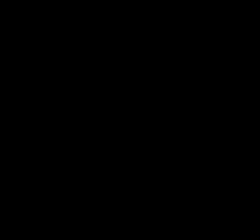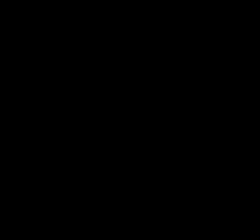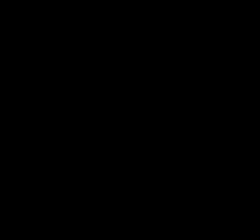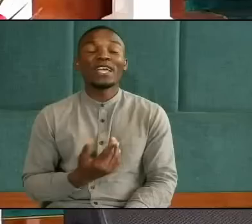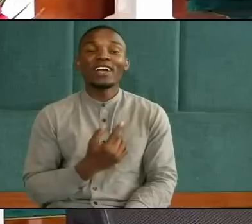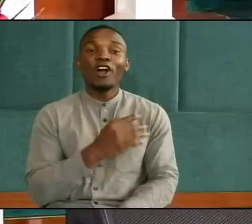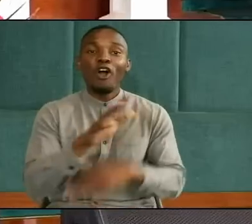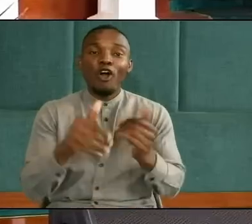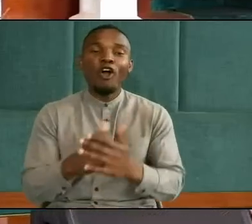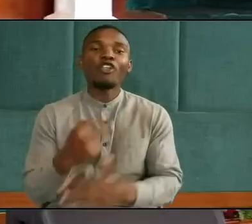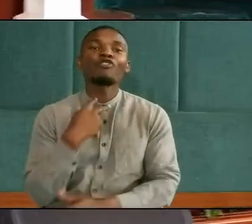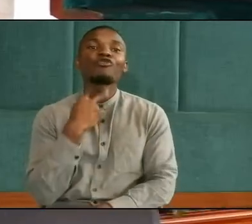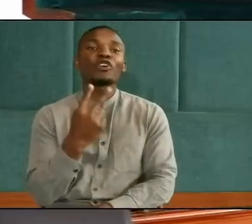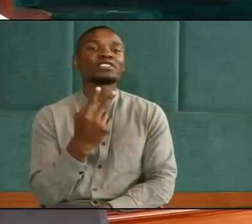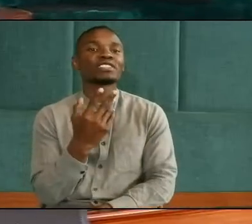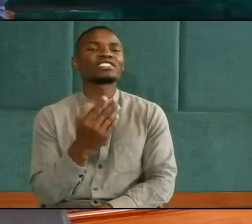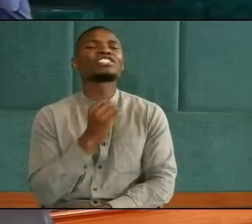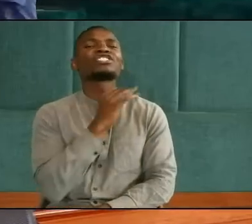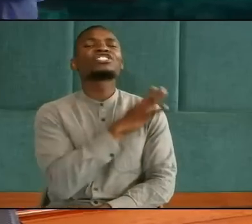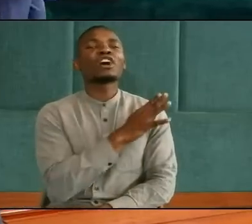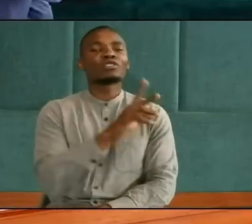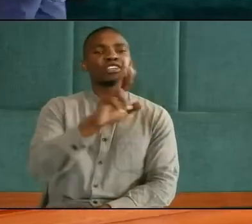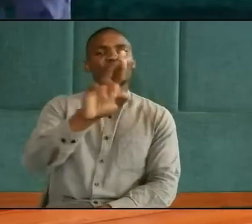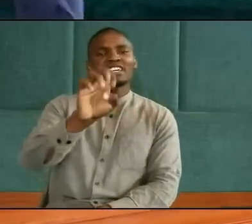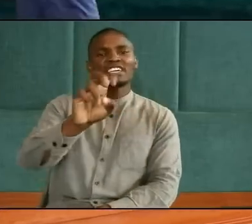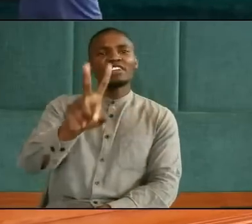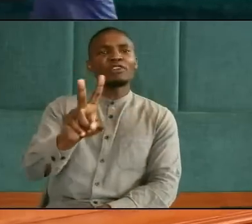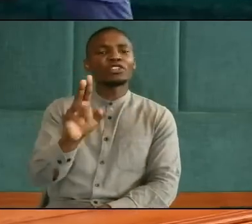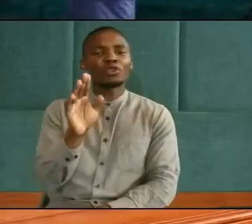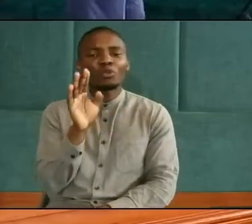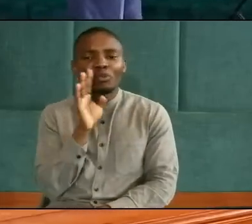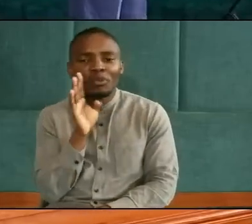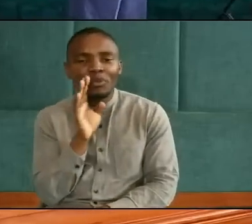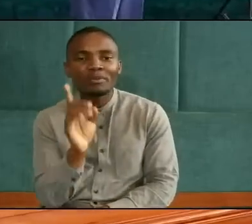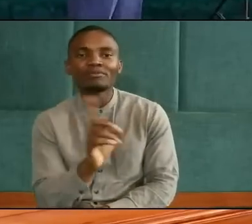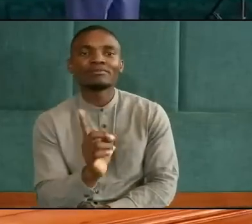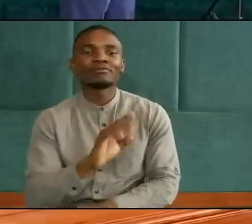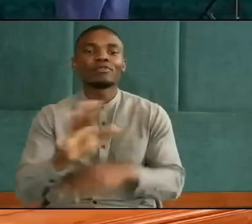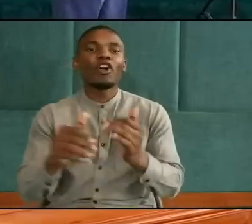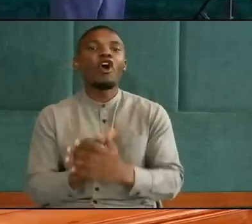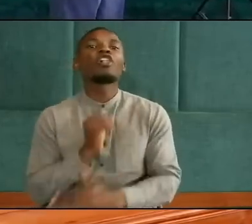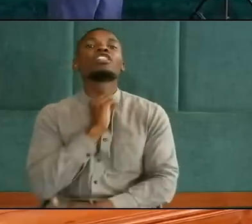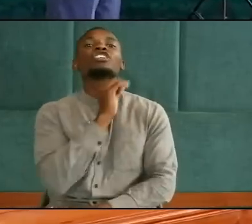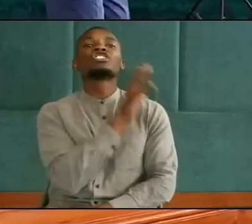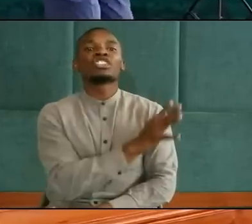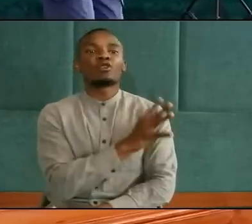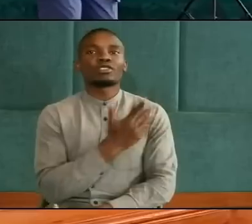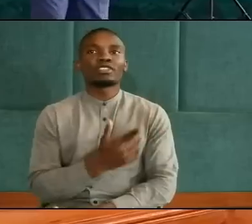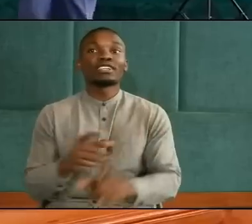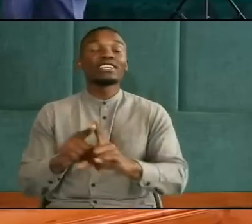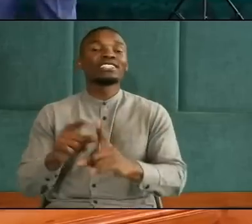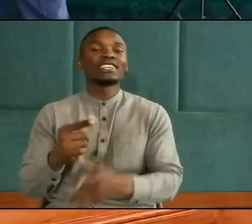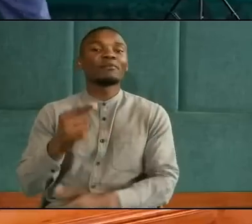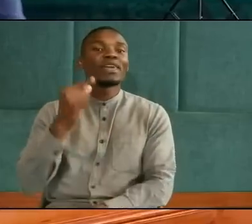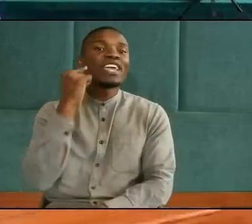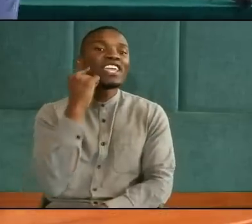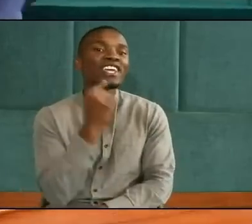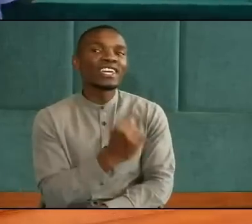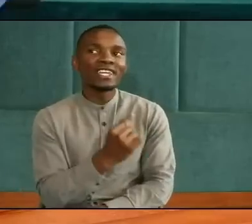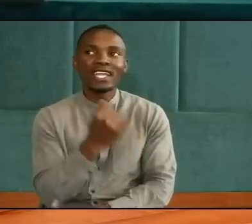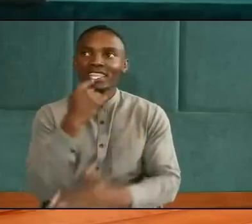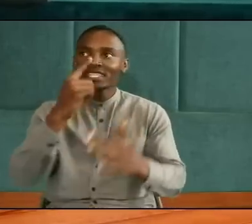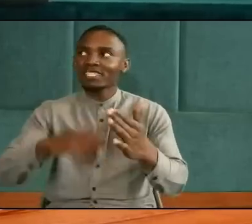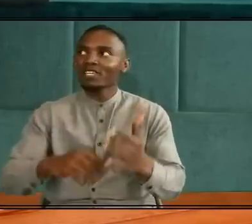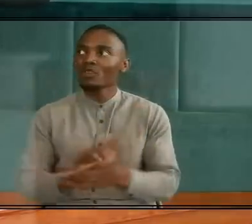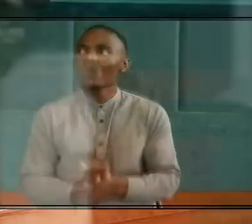Yeah. Every voice. The Revelation is not the time to whisper. Every voice is loud. In the Greek, it is referred to as